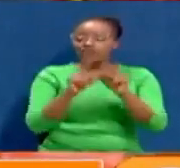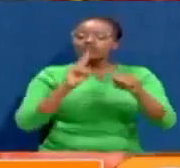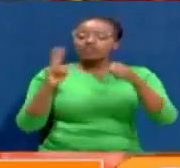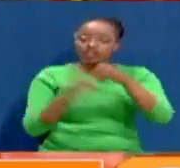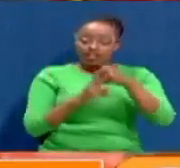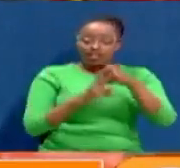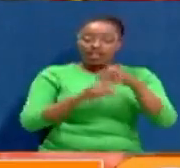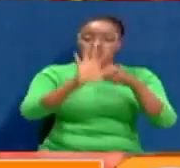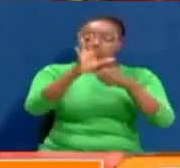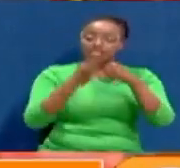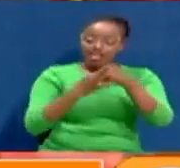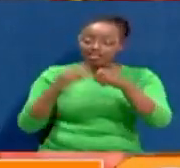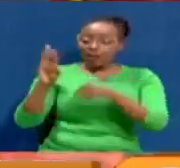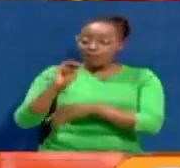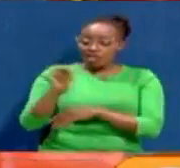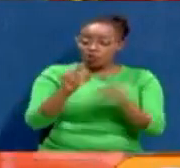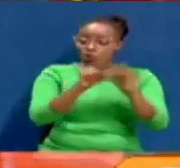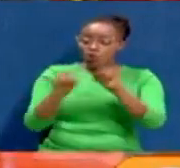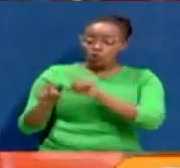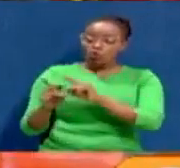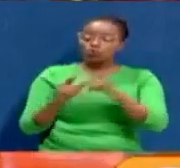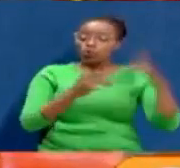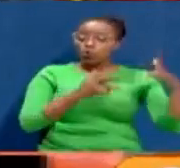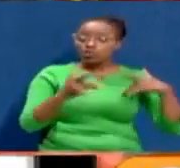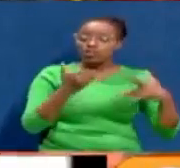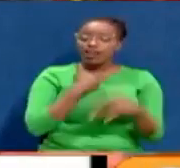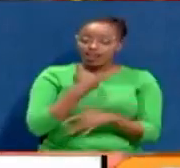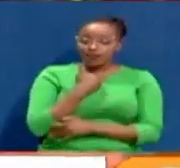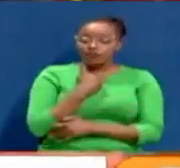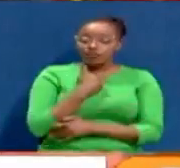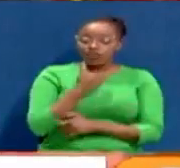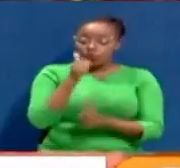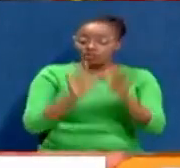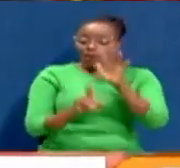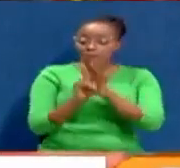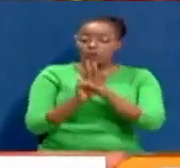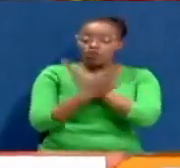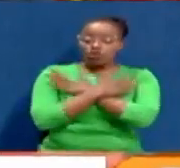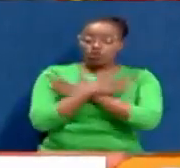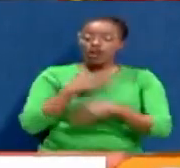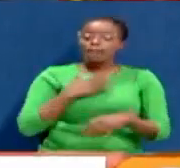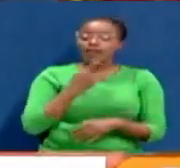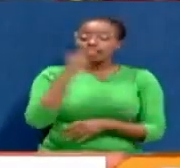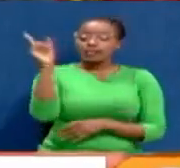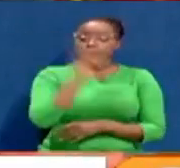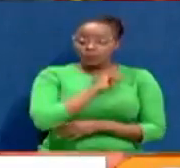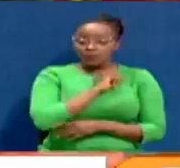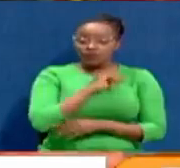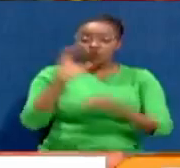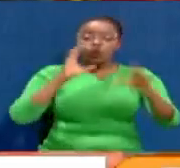758 million. And I also raise the concern that has been raised by my colleague that